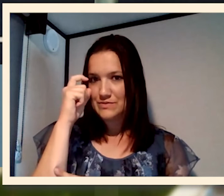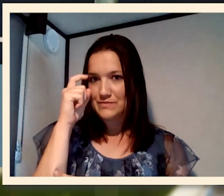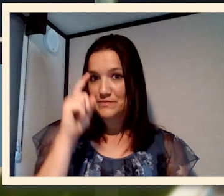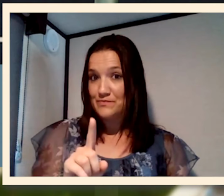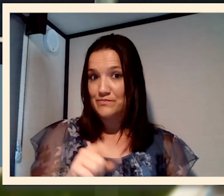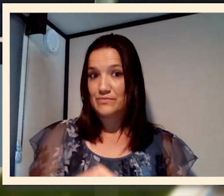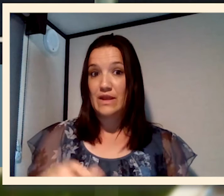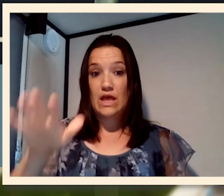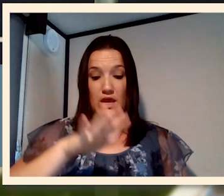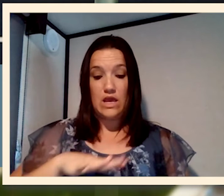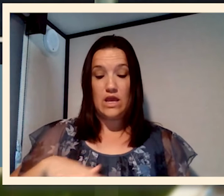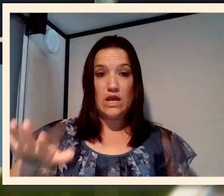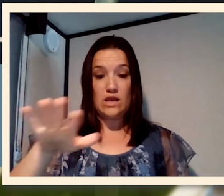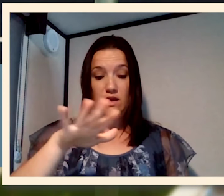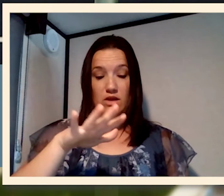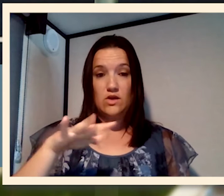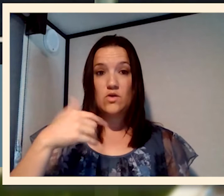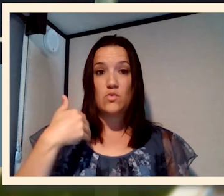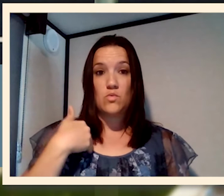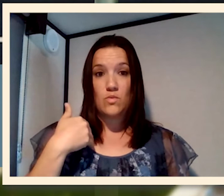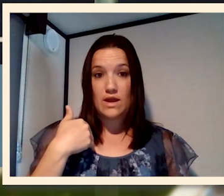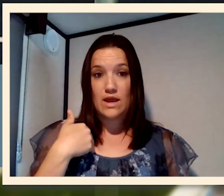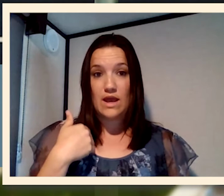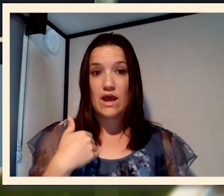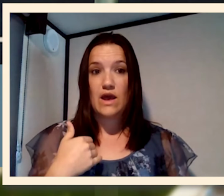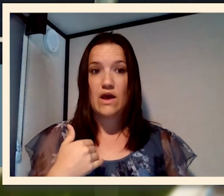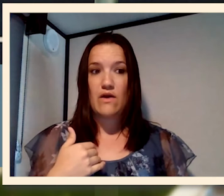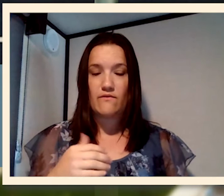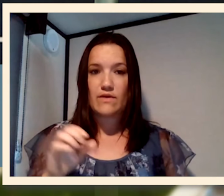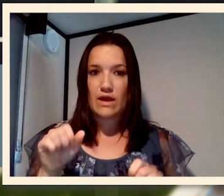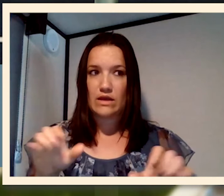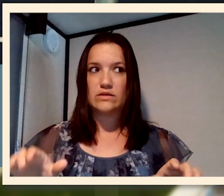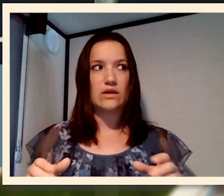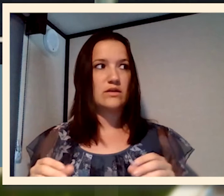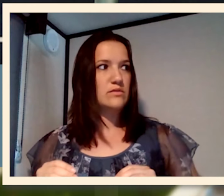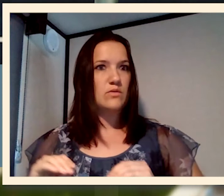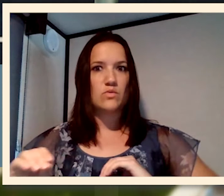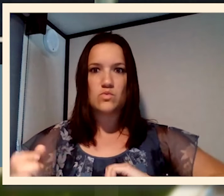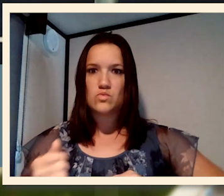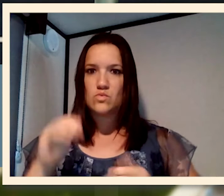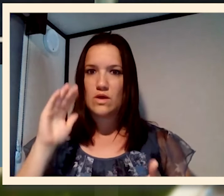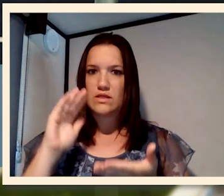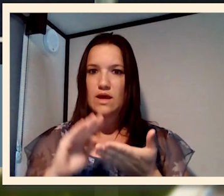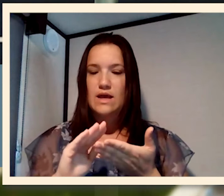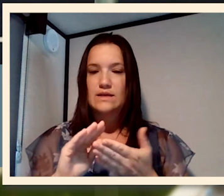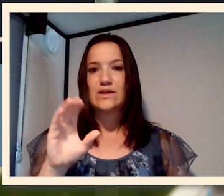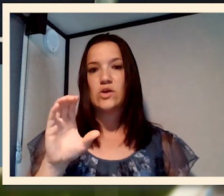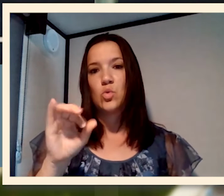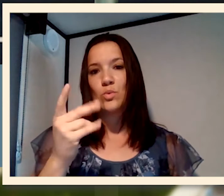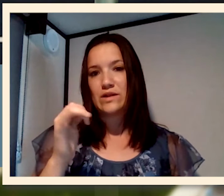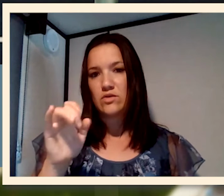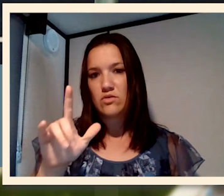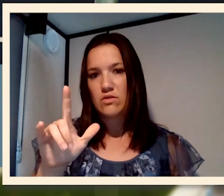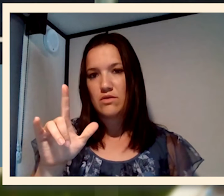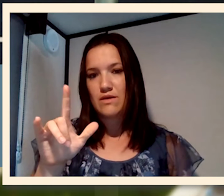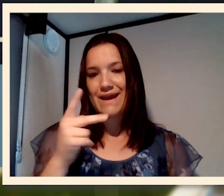was not what we experienced last summer, is the area where we do have a little bit of elbow room is in critical